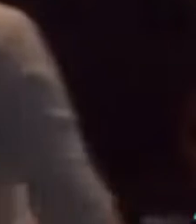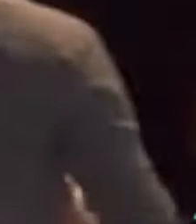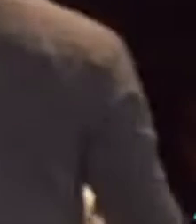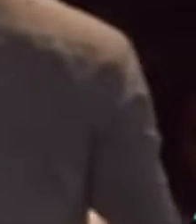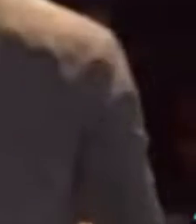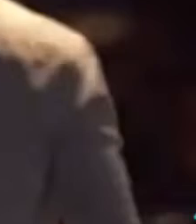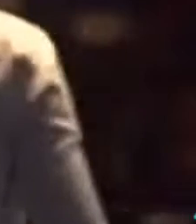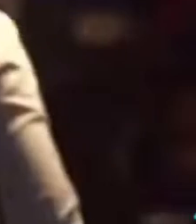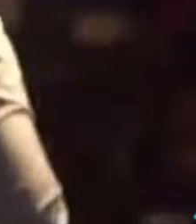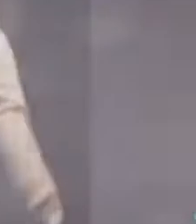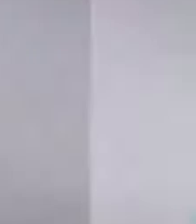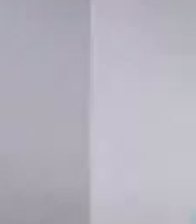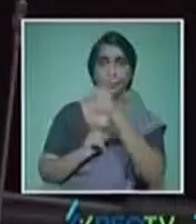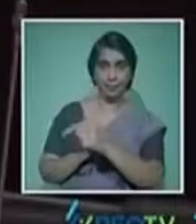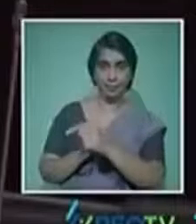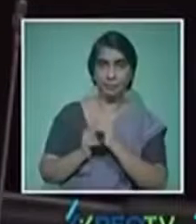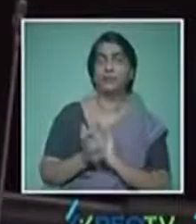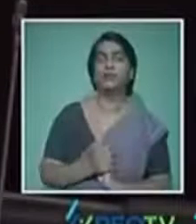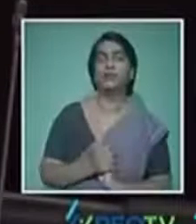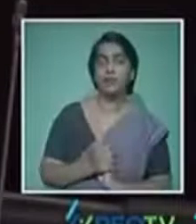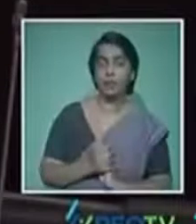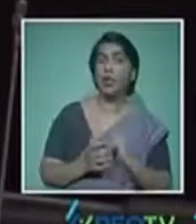bidder.